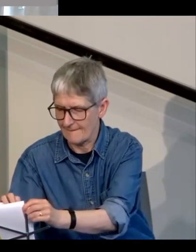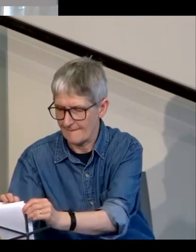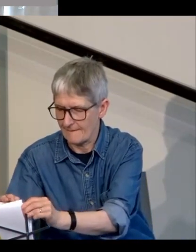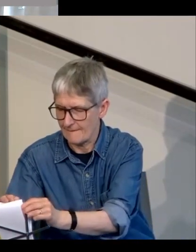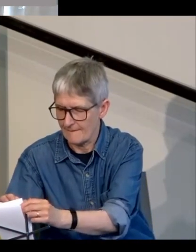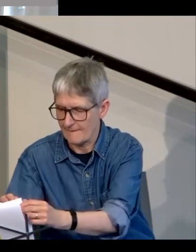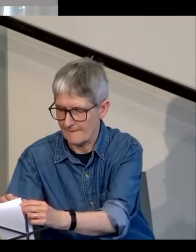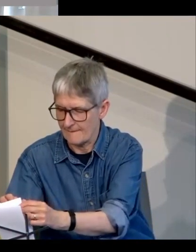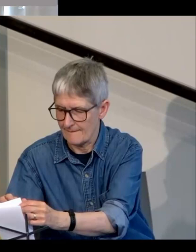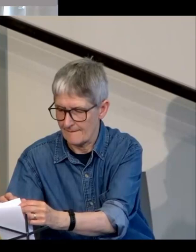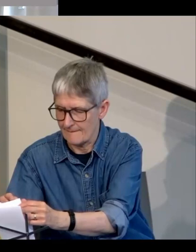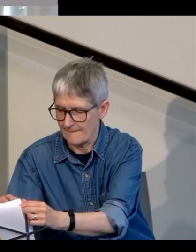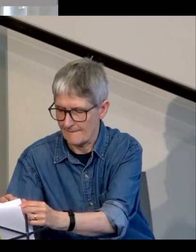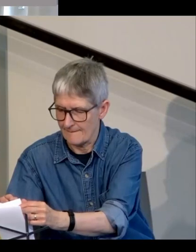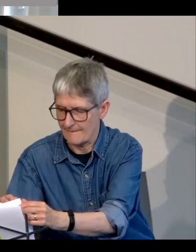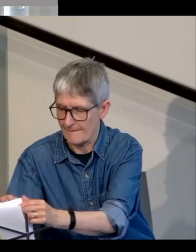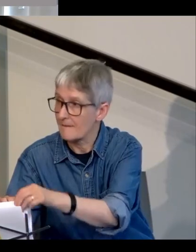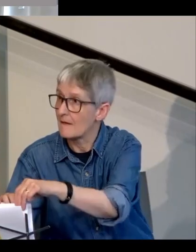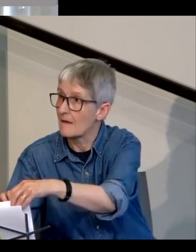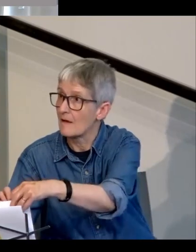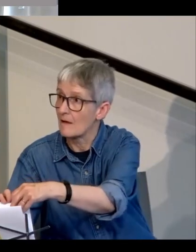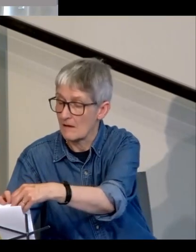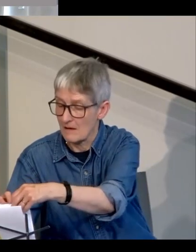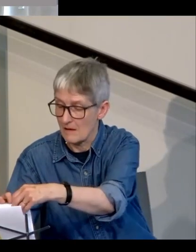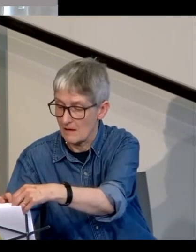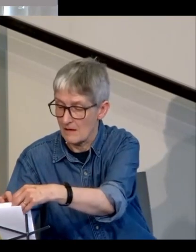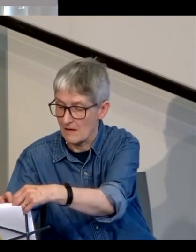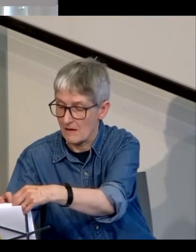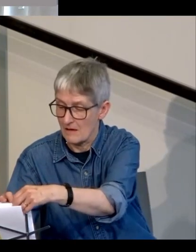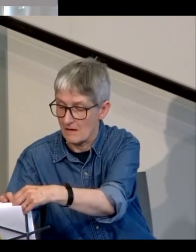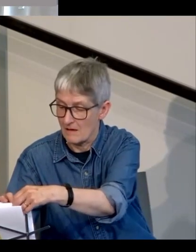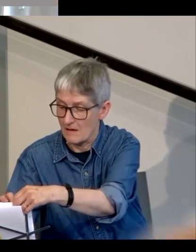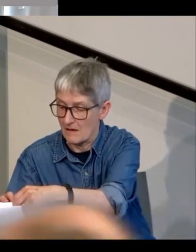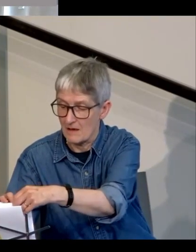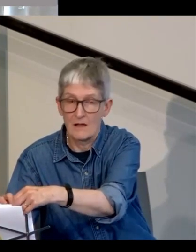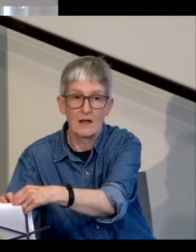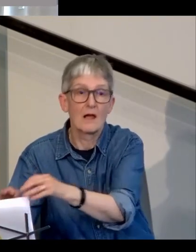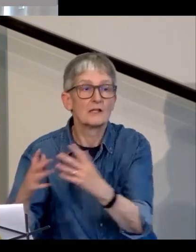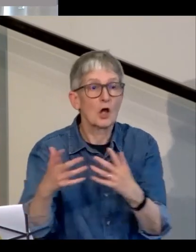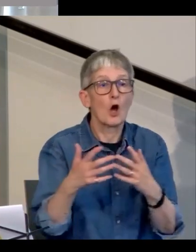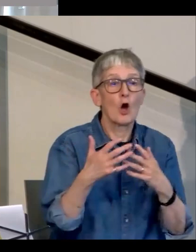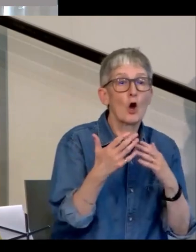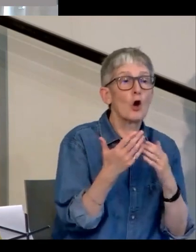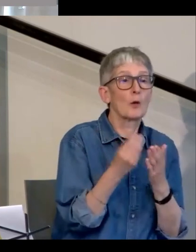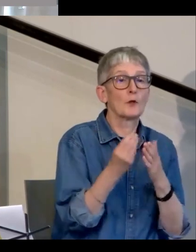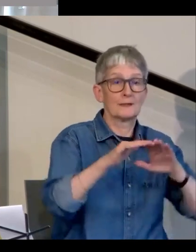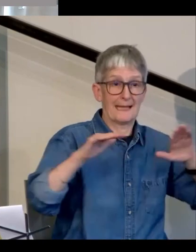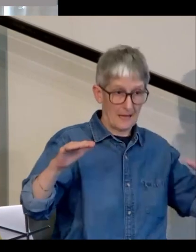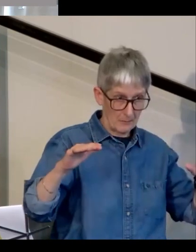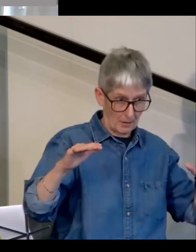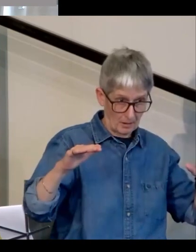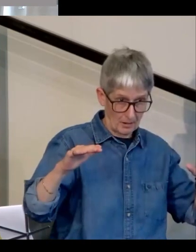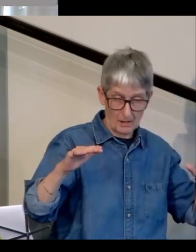to the communion table, we come to what is the hallmark of God's love. God is